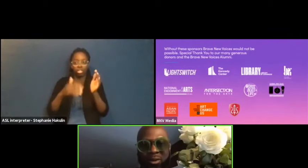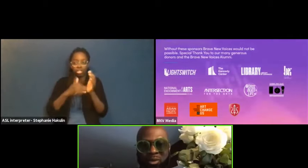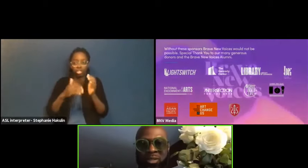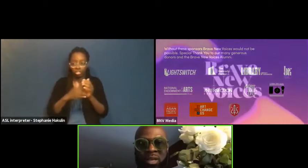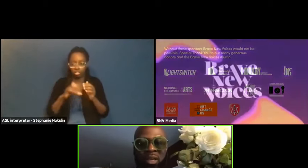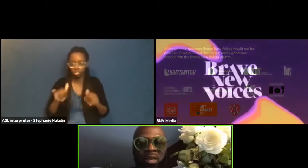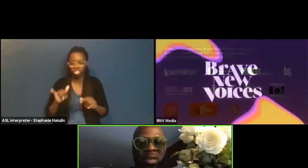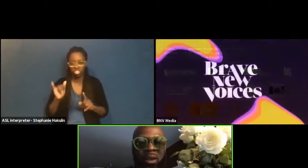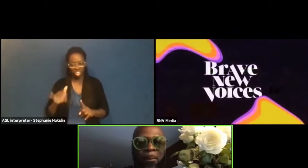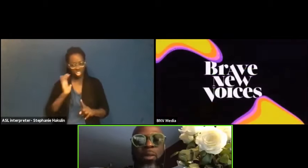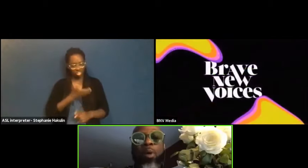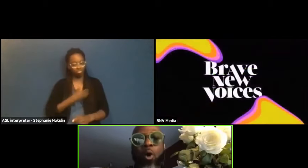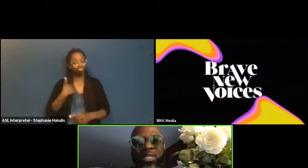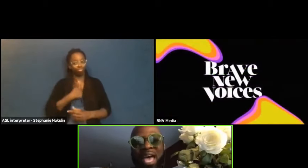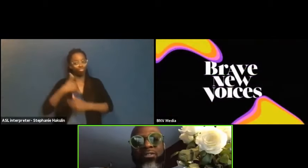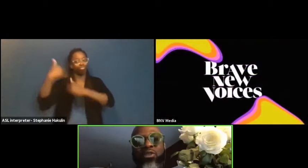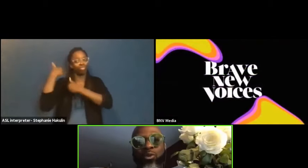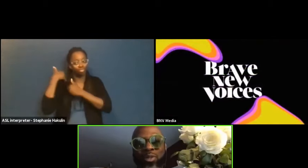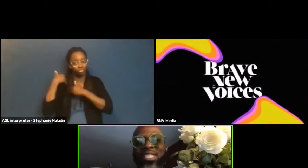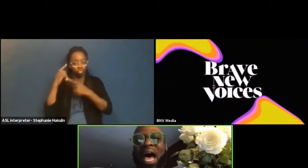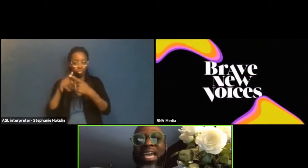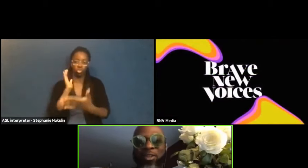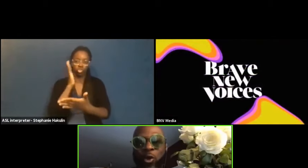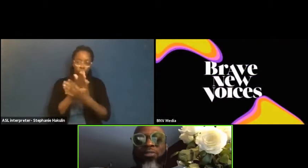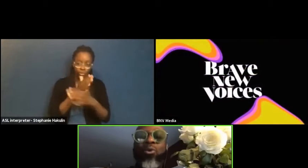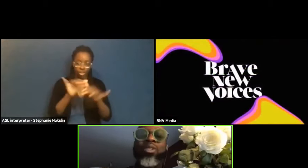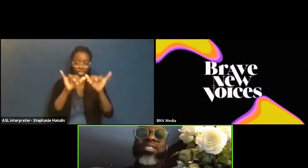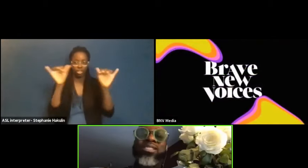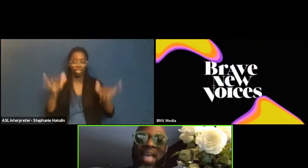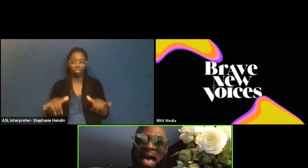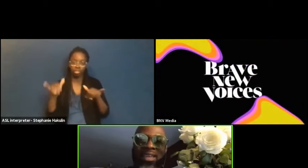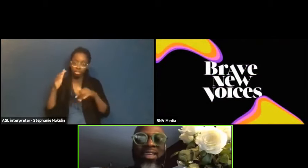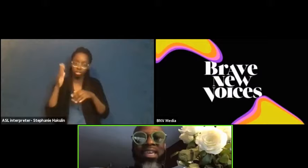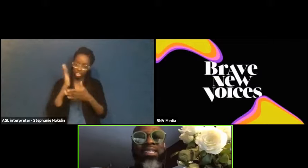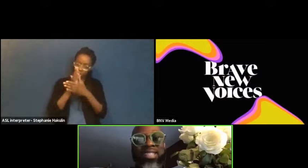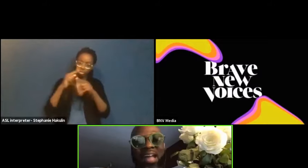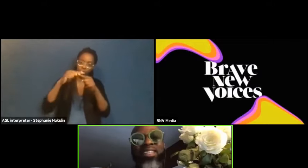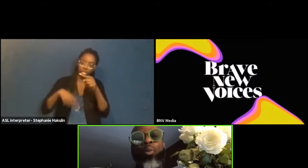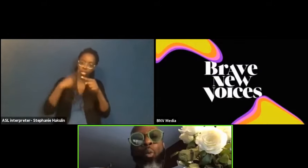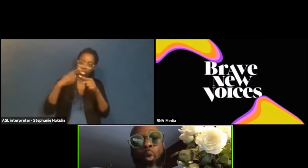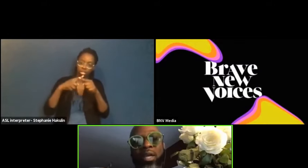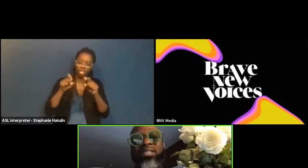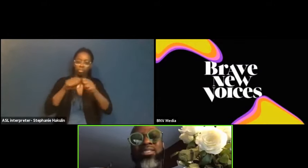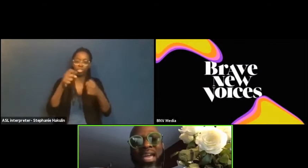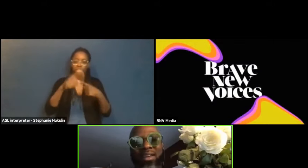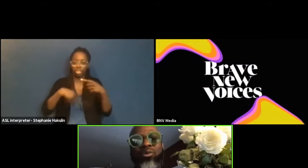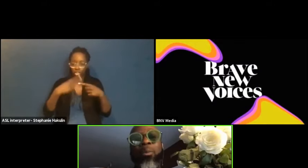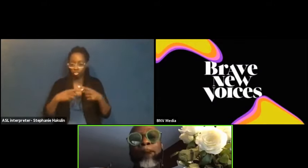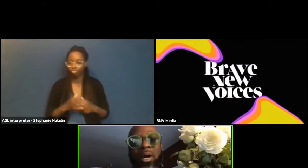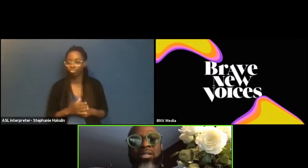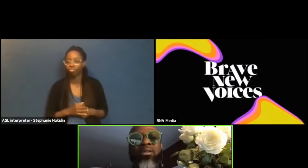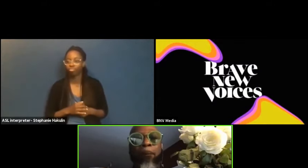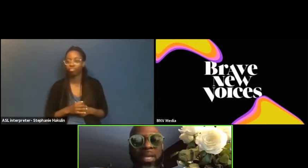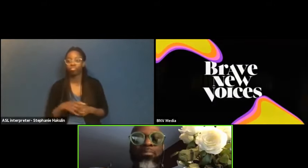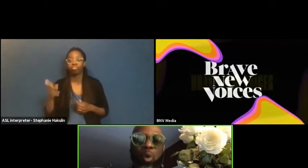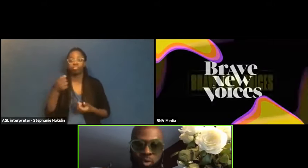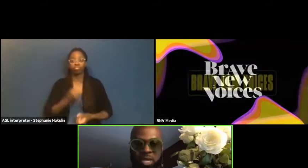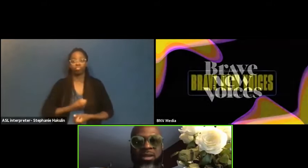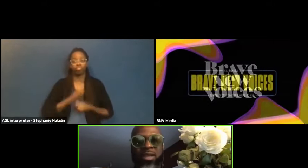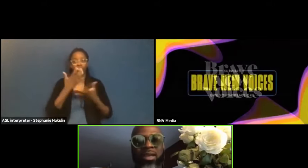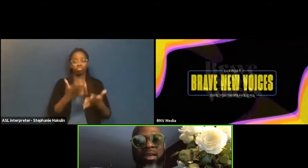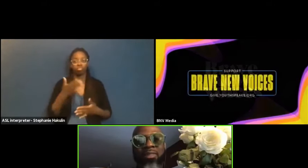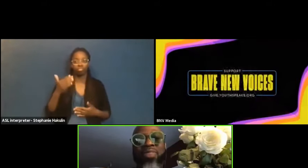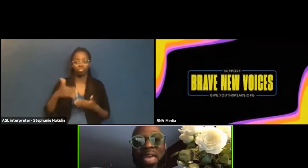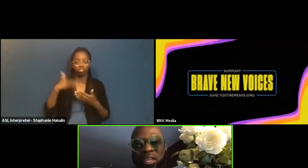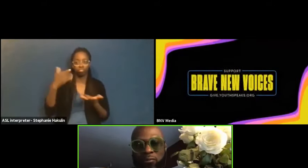these cycles. But the poets have to diagnose for society exactly what cycles must be